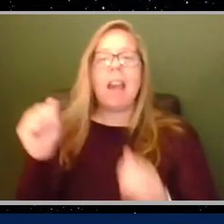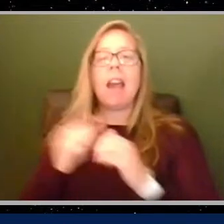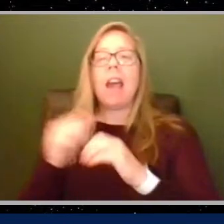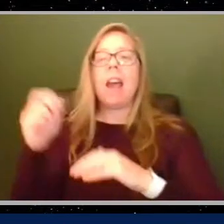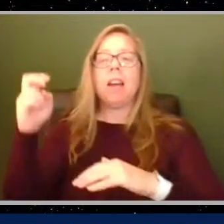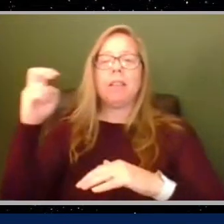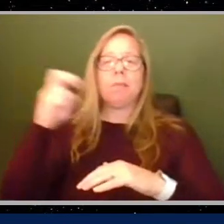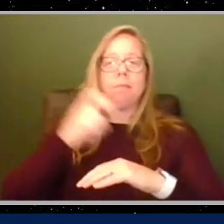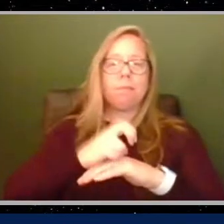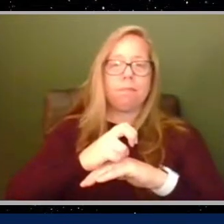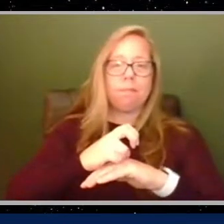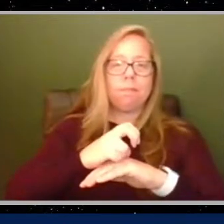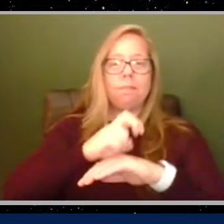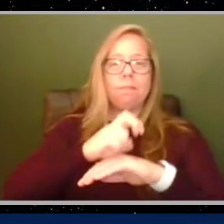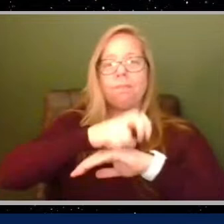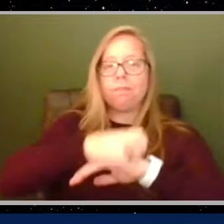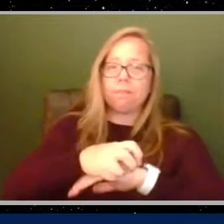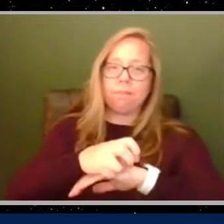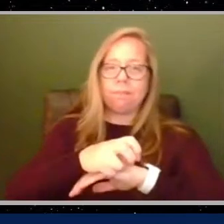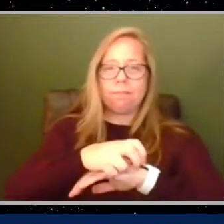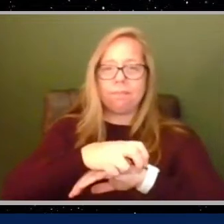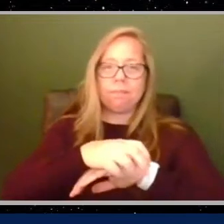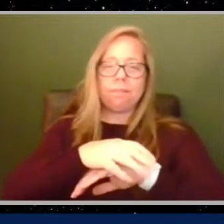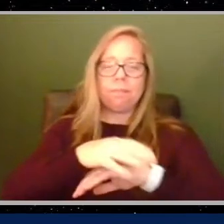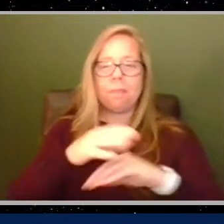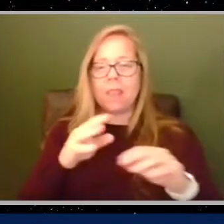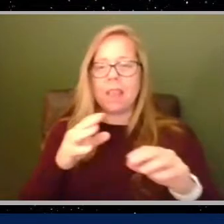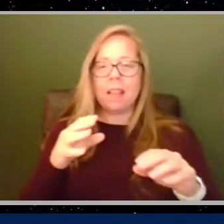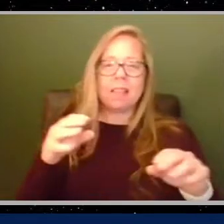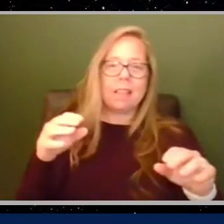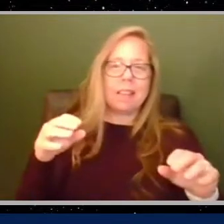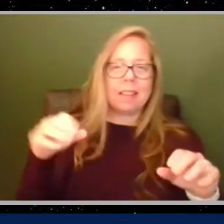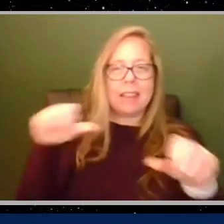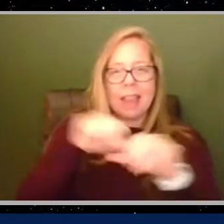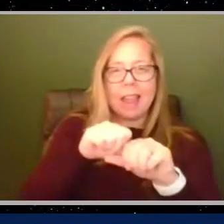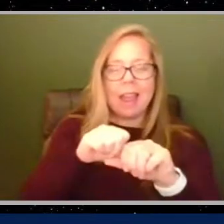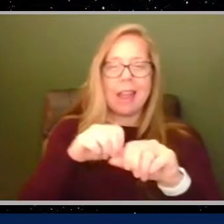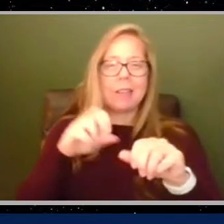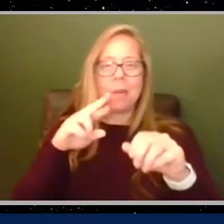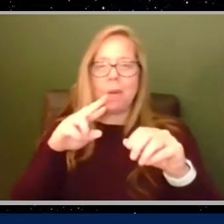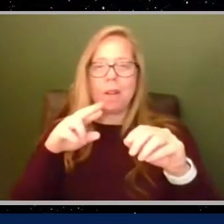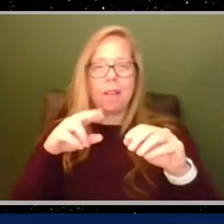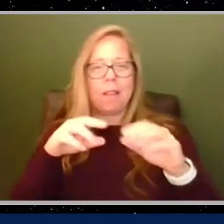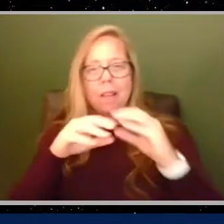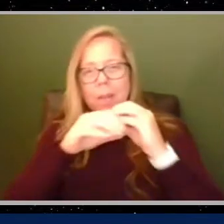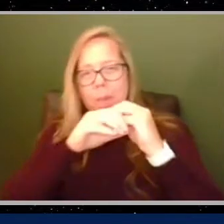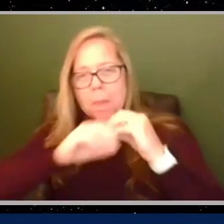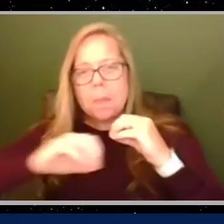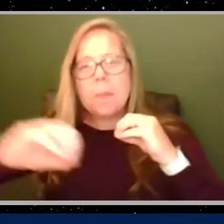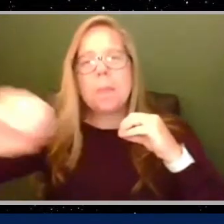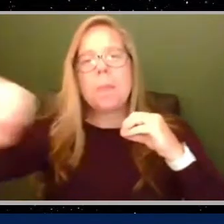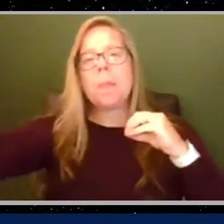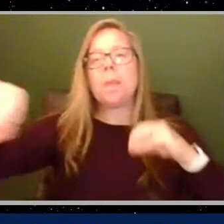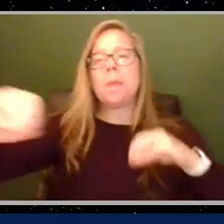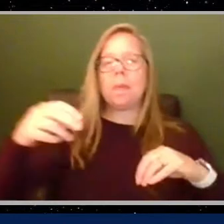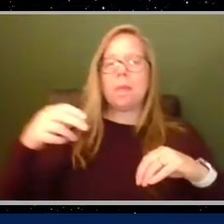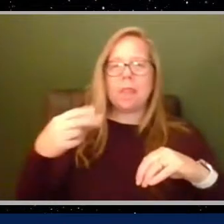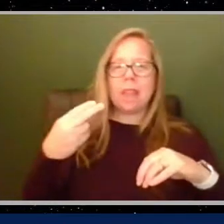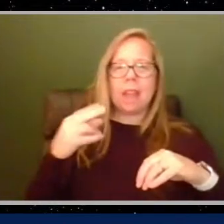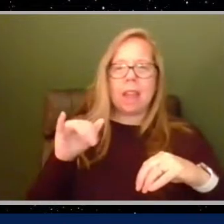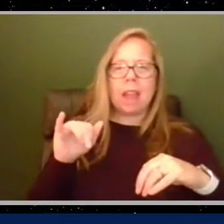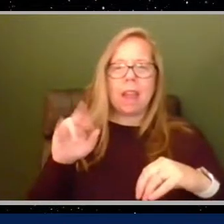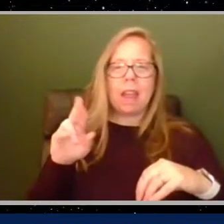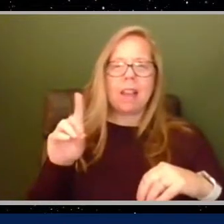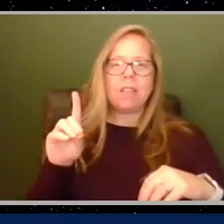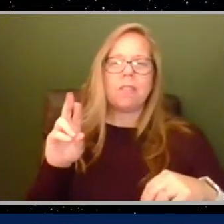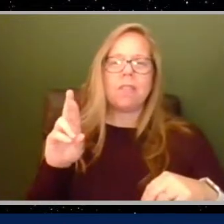into, as it's gearing up and the liquid going into the, different pipes and tubings for the hydraulics and such.